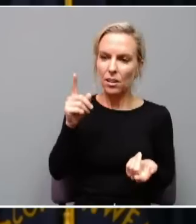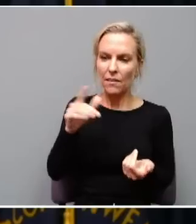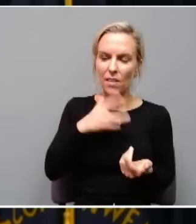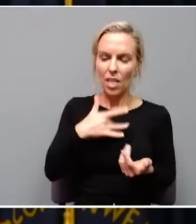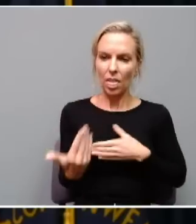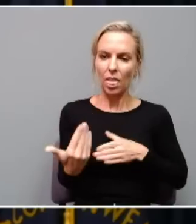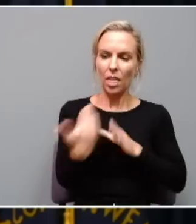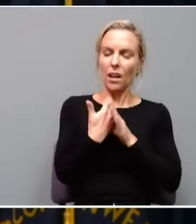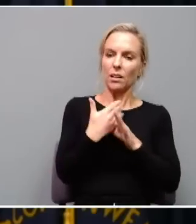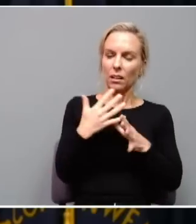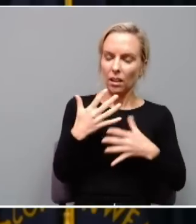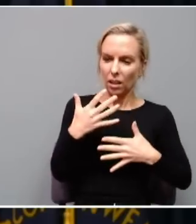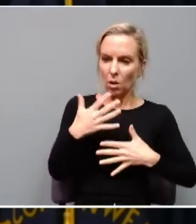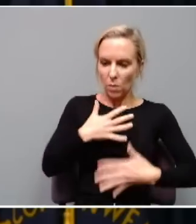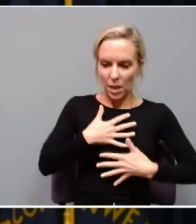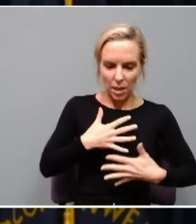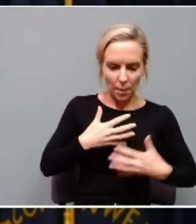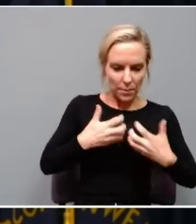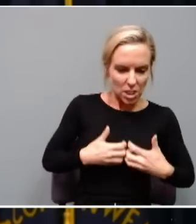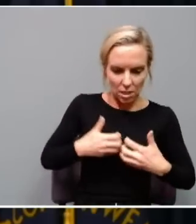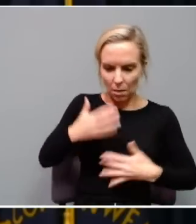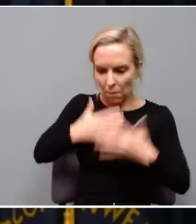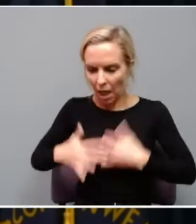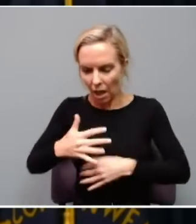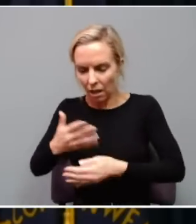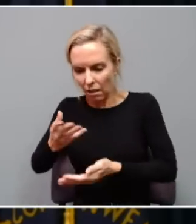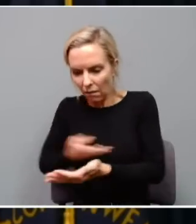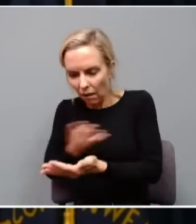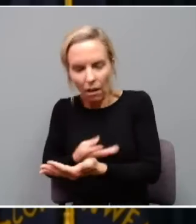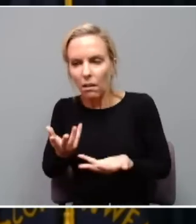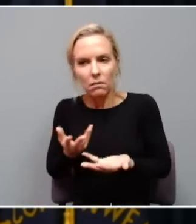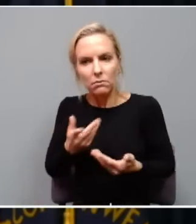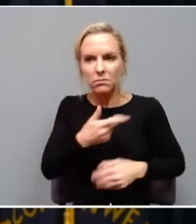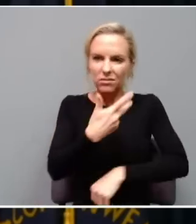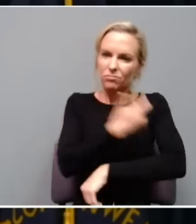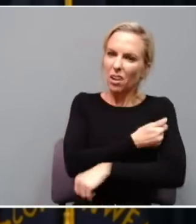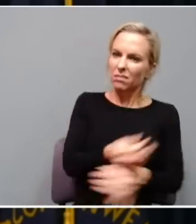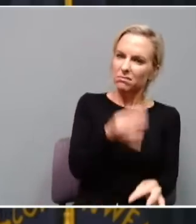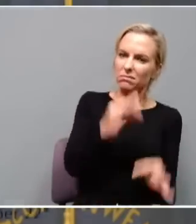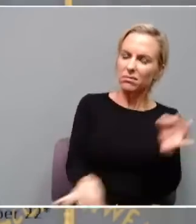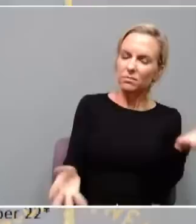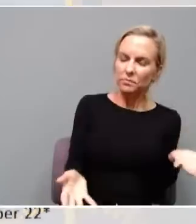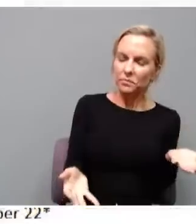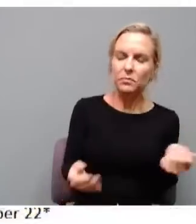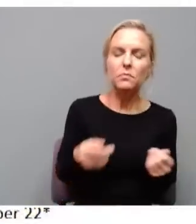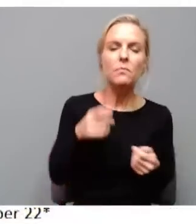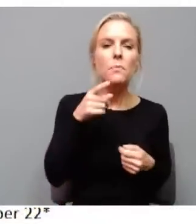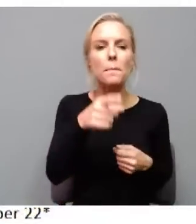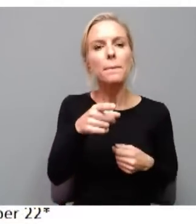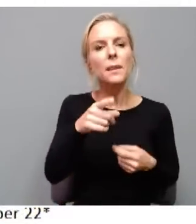look at just our update on vaccination status, cases, hospitalizations, and deaths.